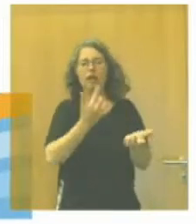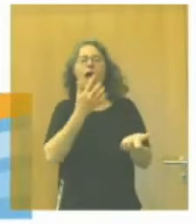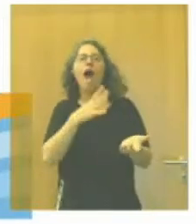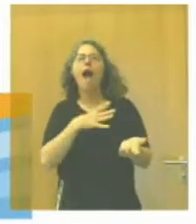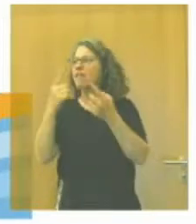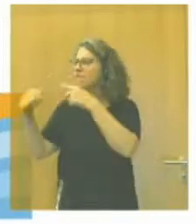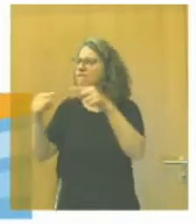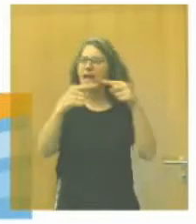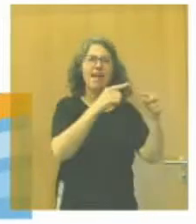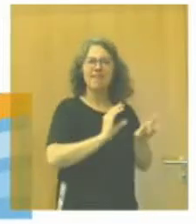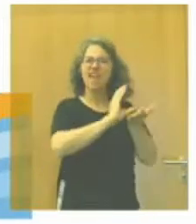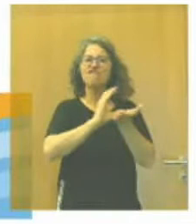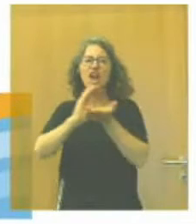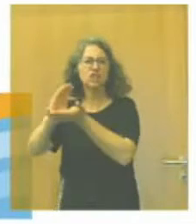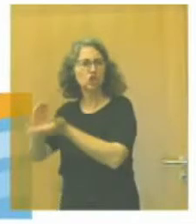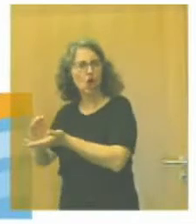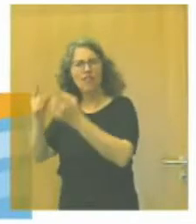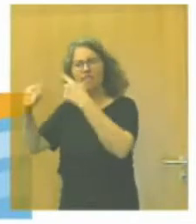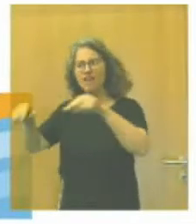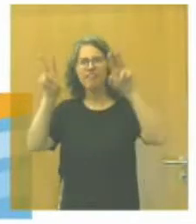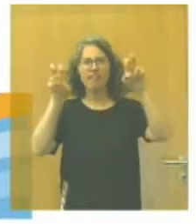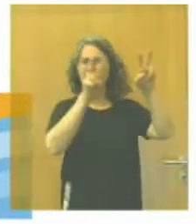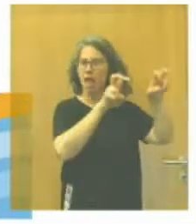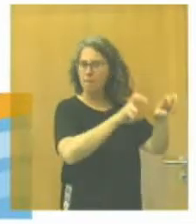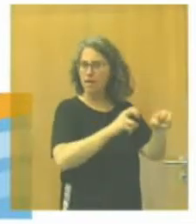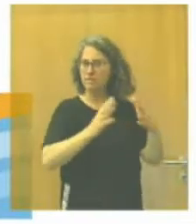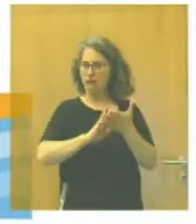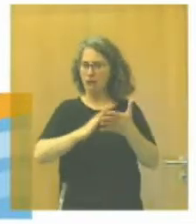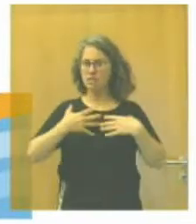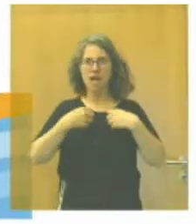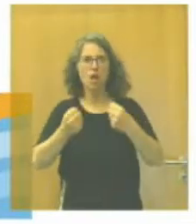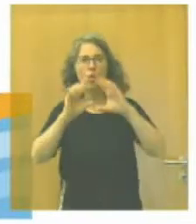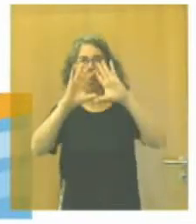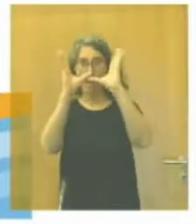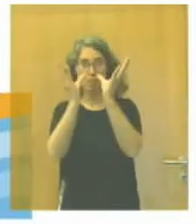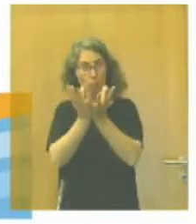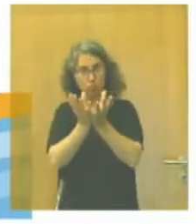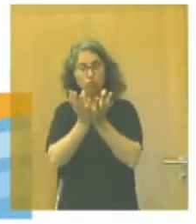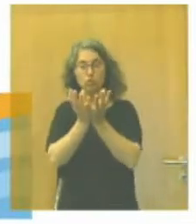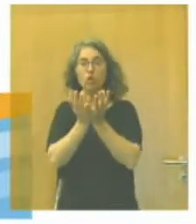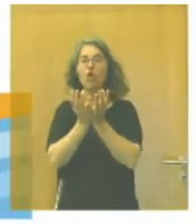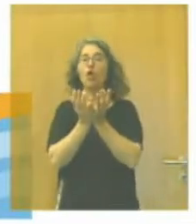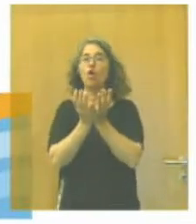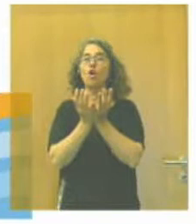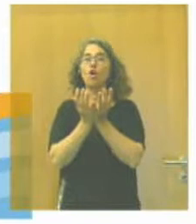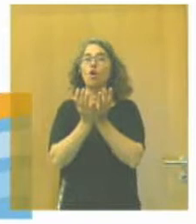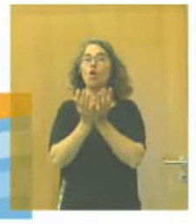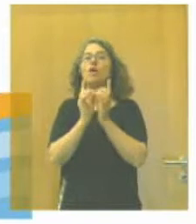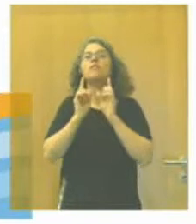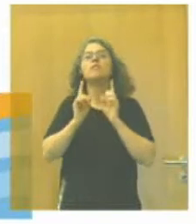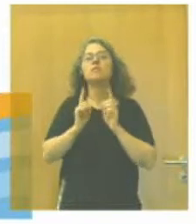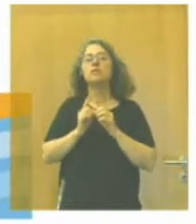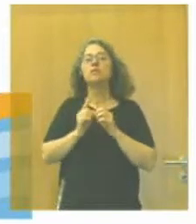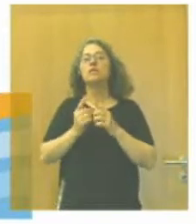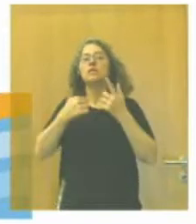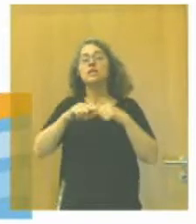health issues around the world, in countries as well as globally. And it often is one of the